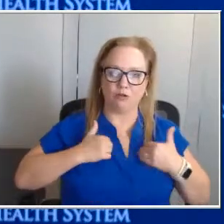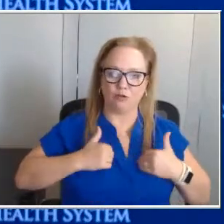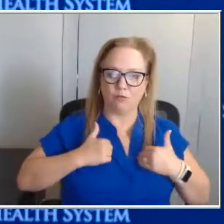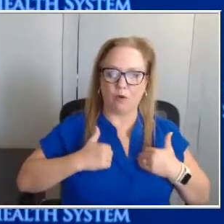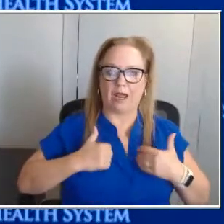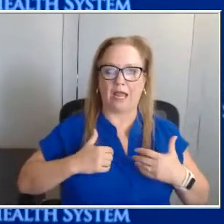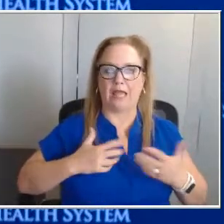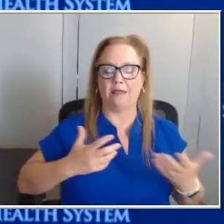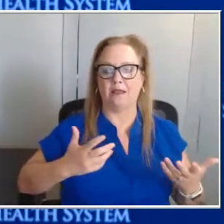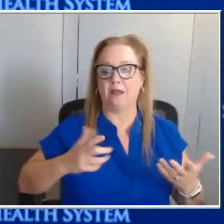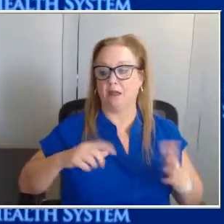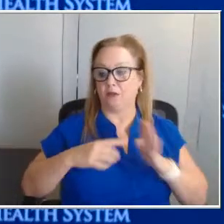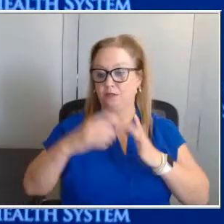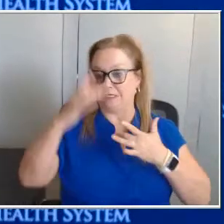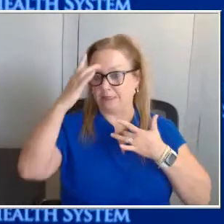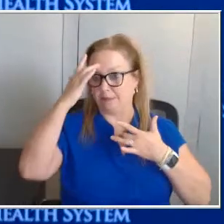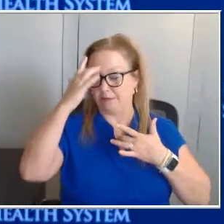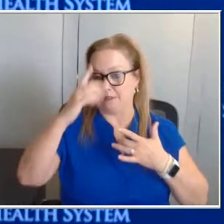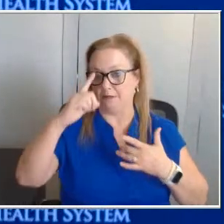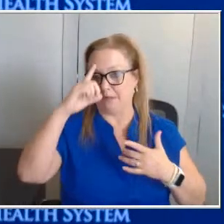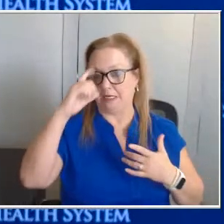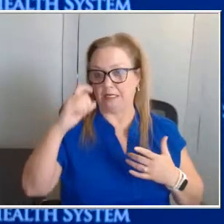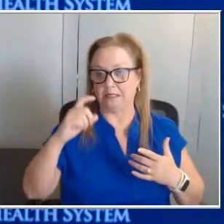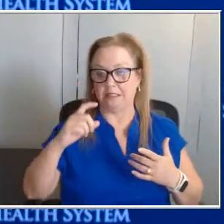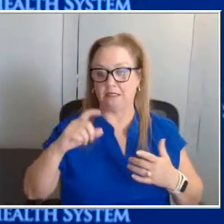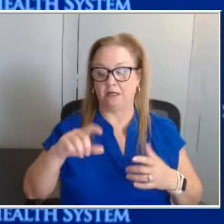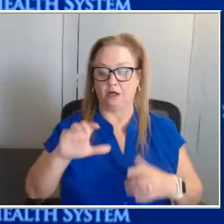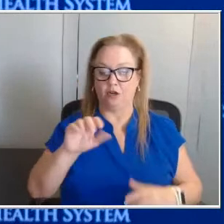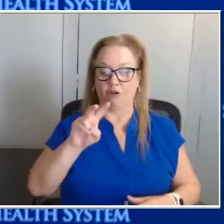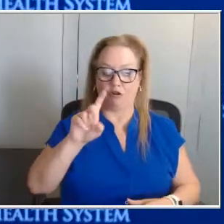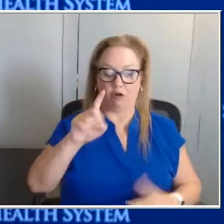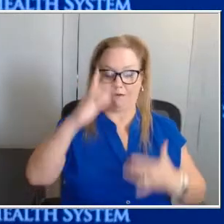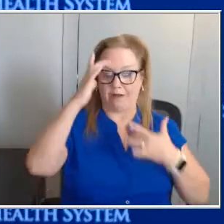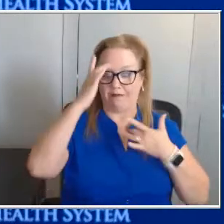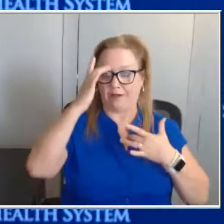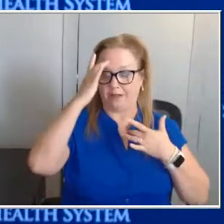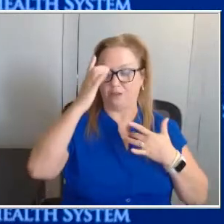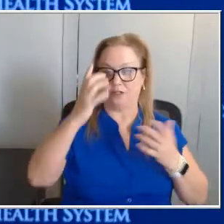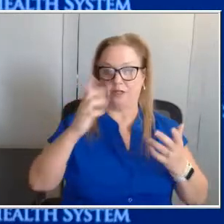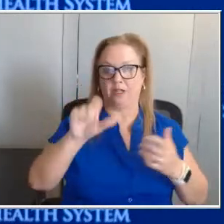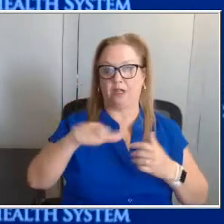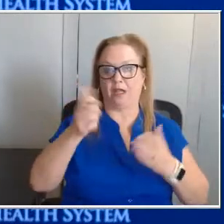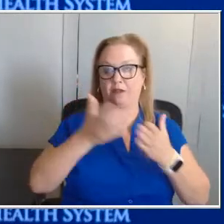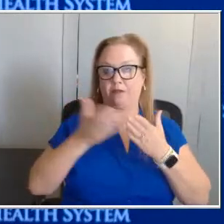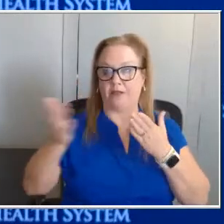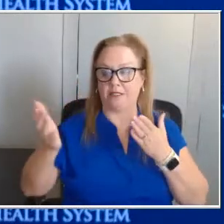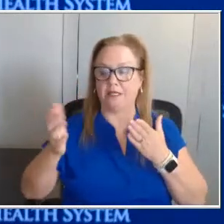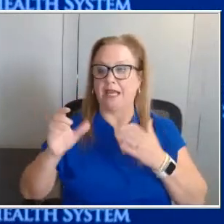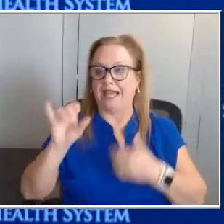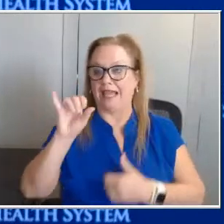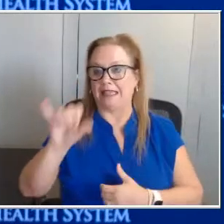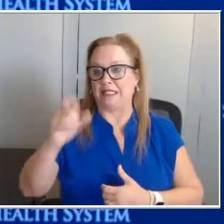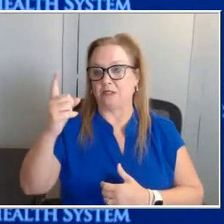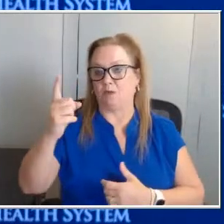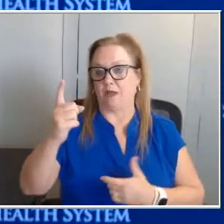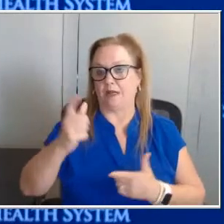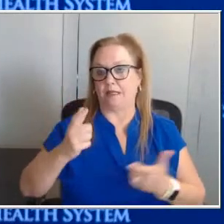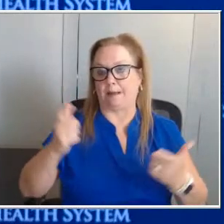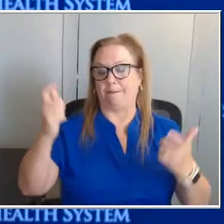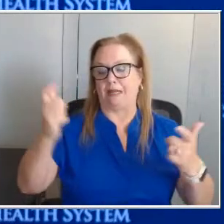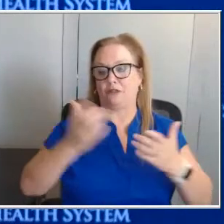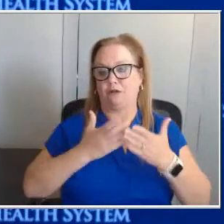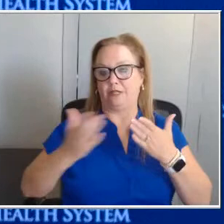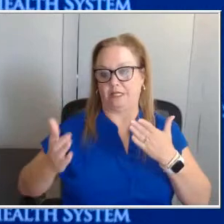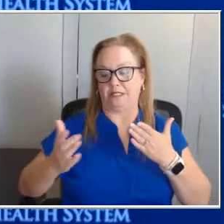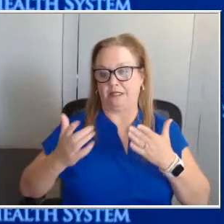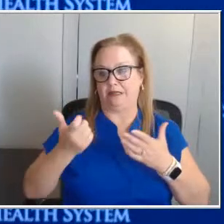And are those symptoms truly due to also your COVID infection or just other things as well? So I think that is one of the major caveats of any of these